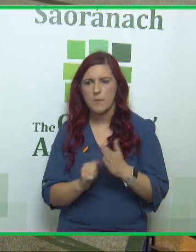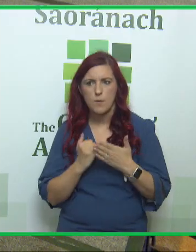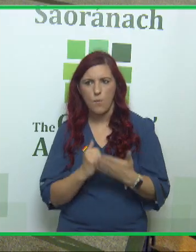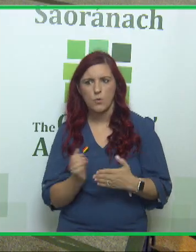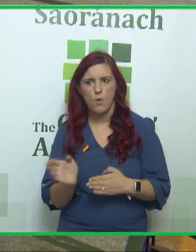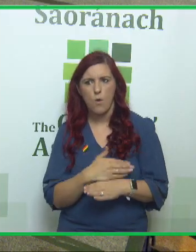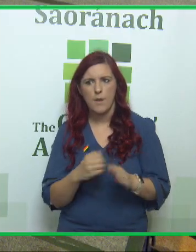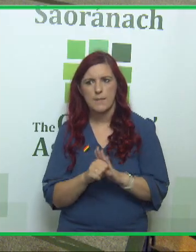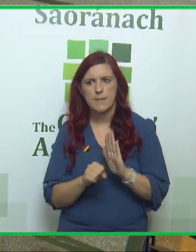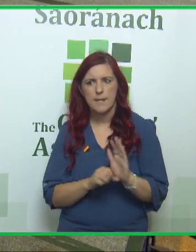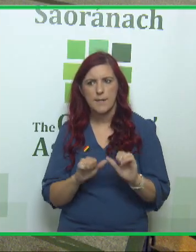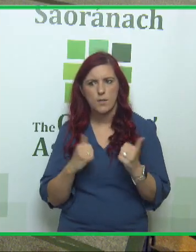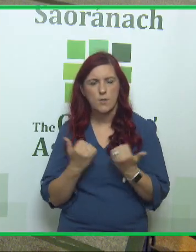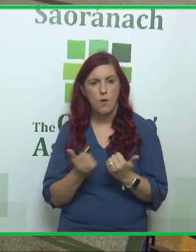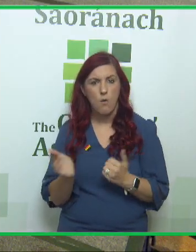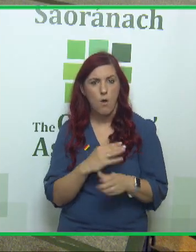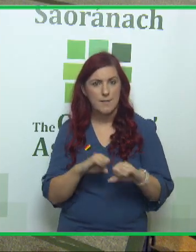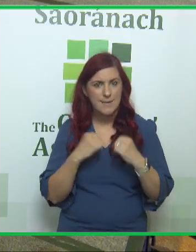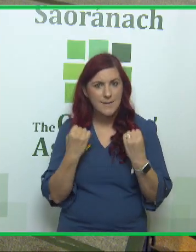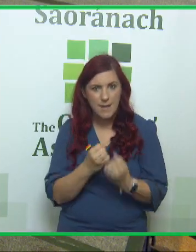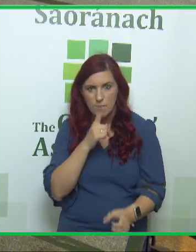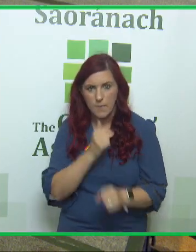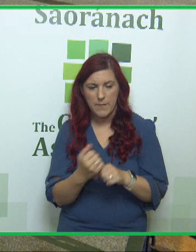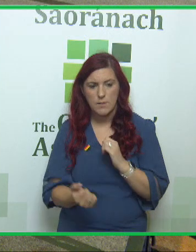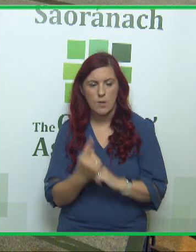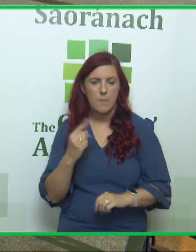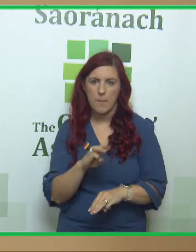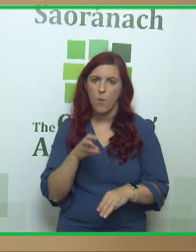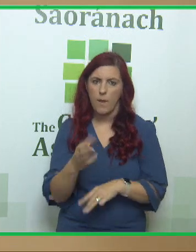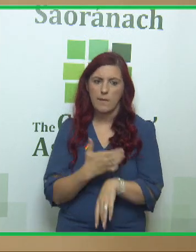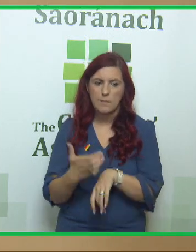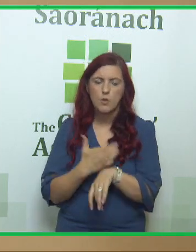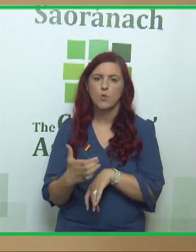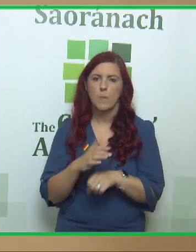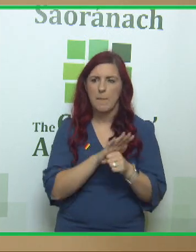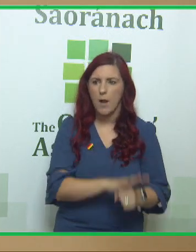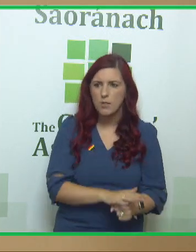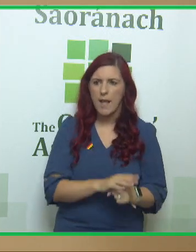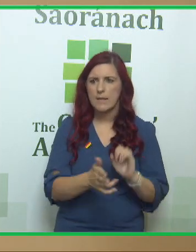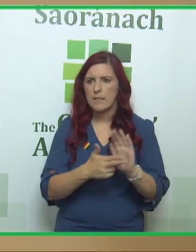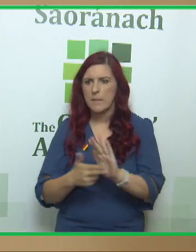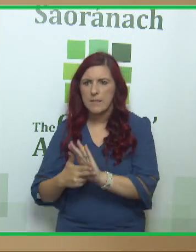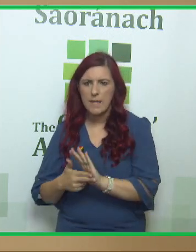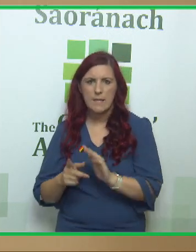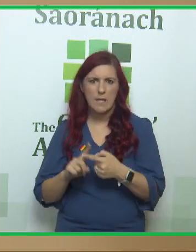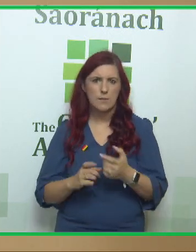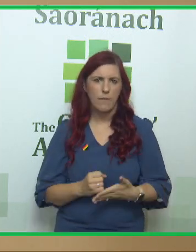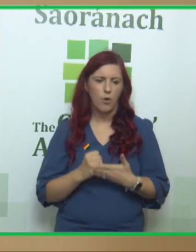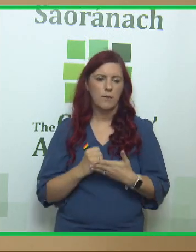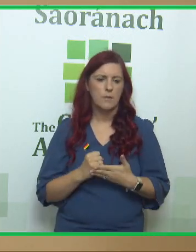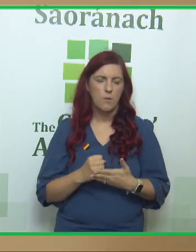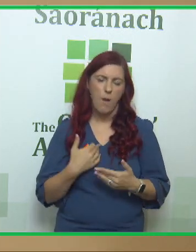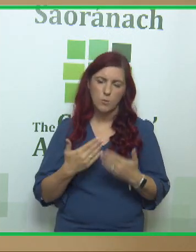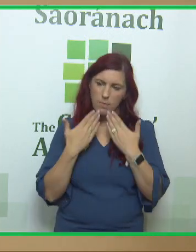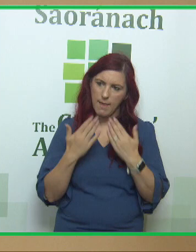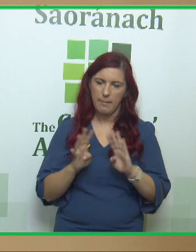agencies, all of society around this issue, people will continue to be marginalised, stigmatised and suffer. So I really want to thank the